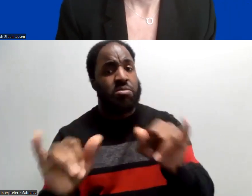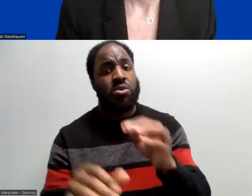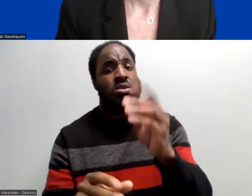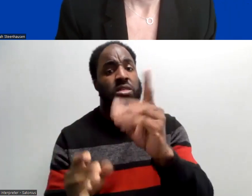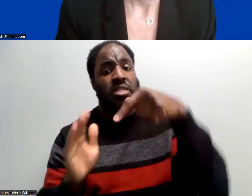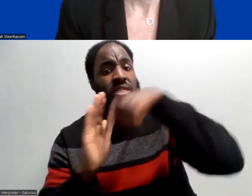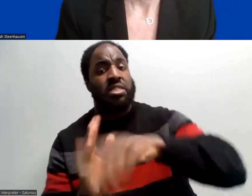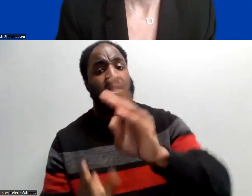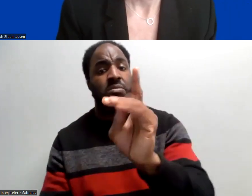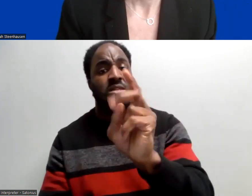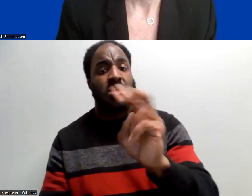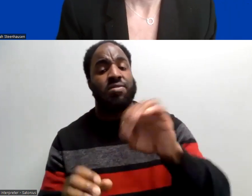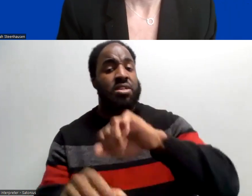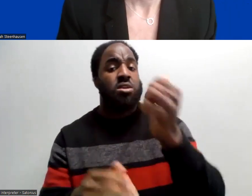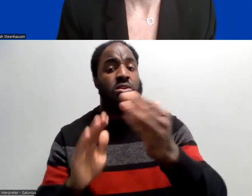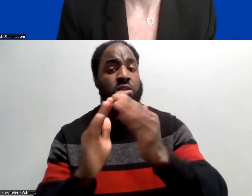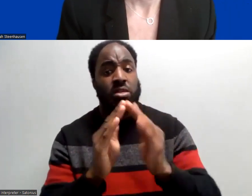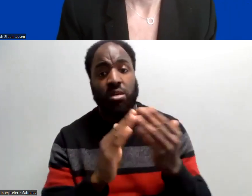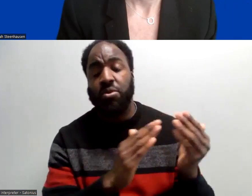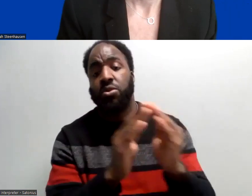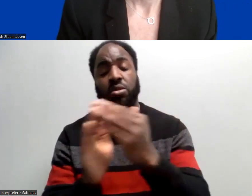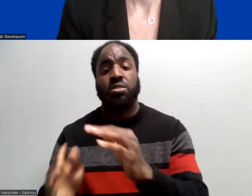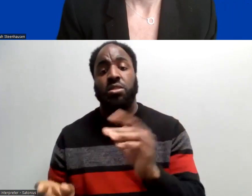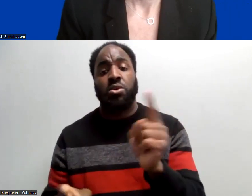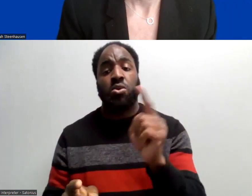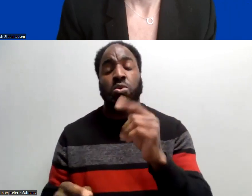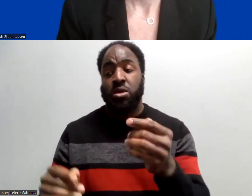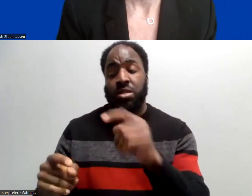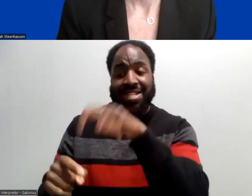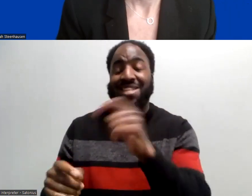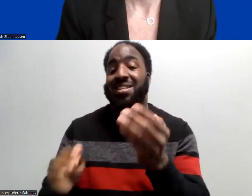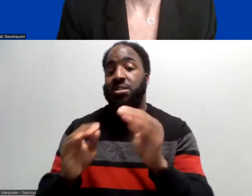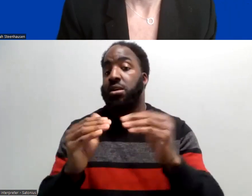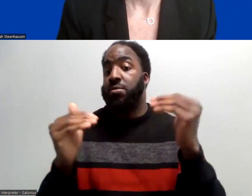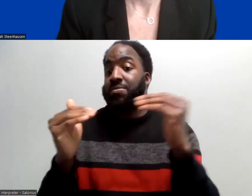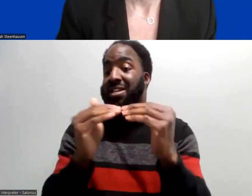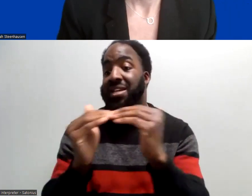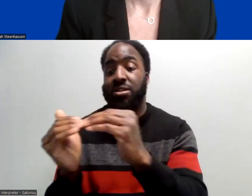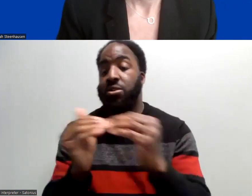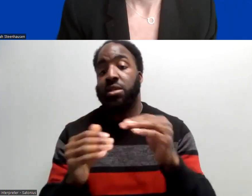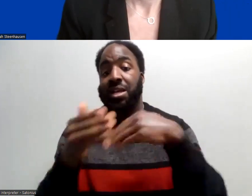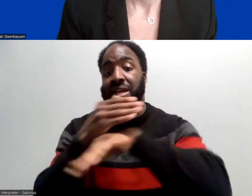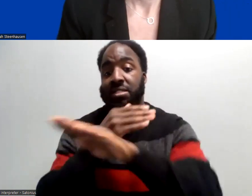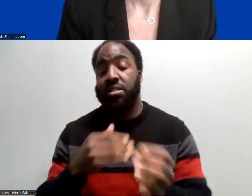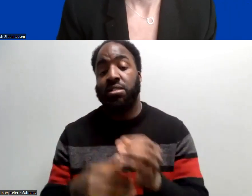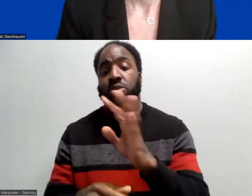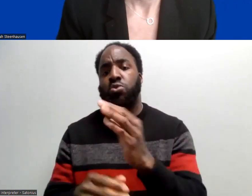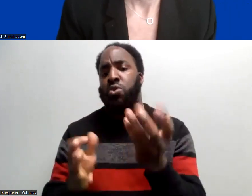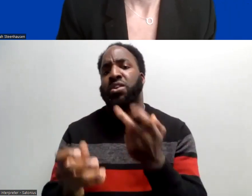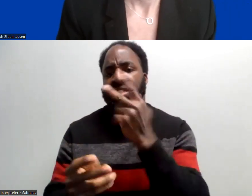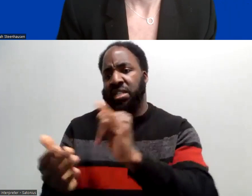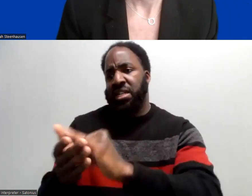other communities where we know there's inequitable access today. So we'd love to see that called out and done for